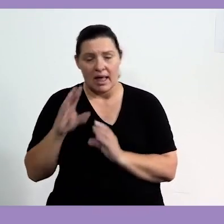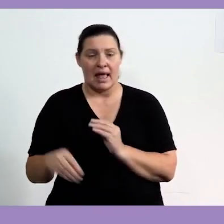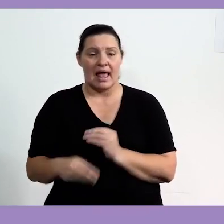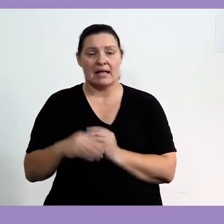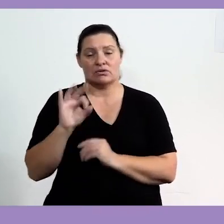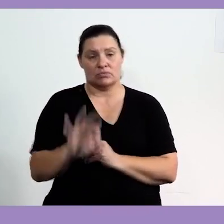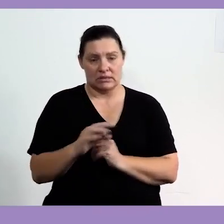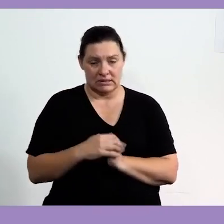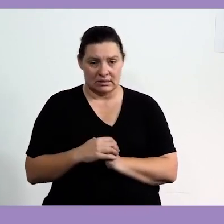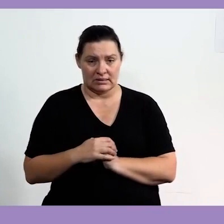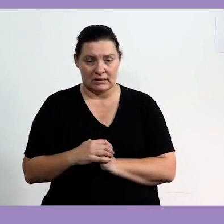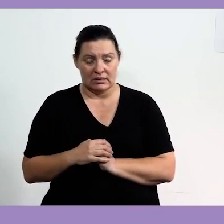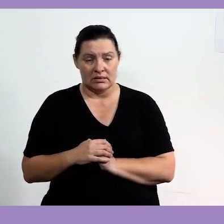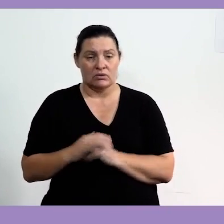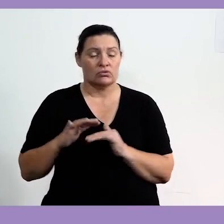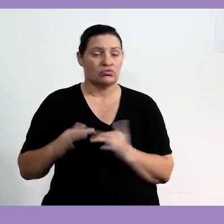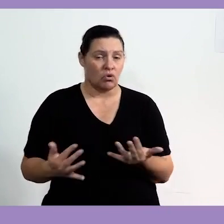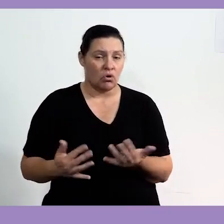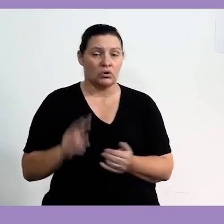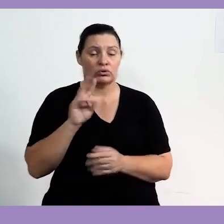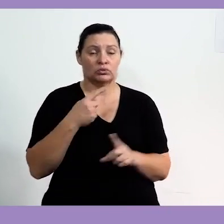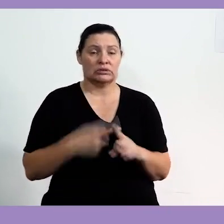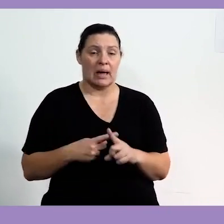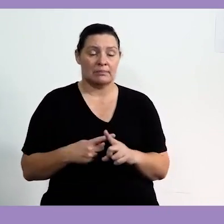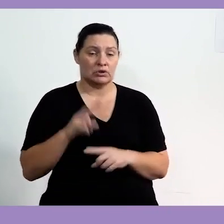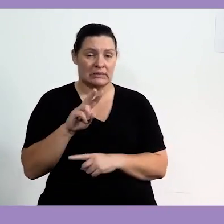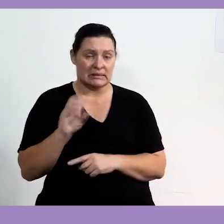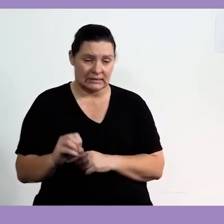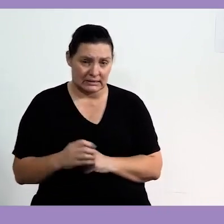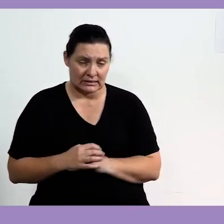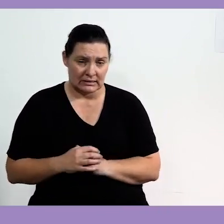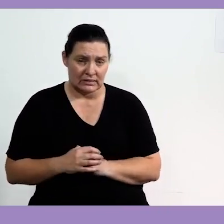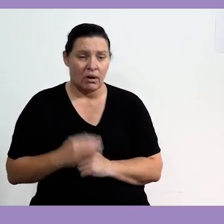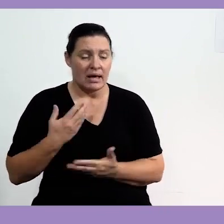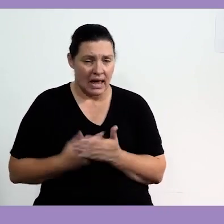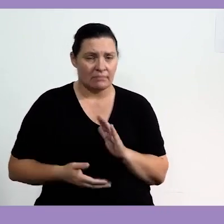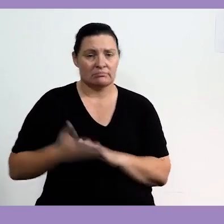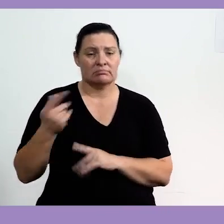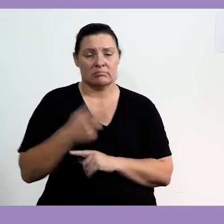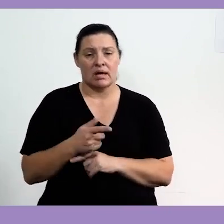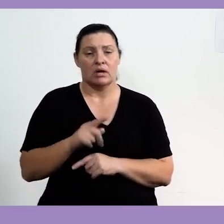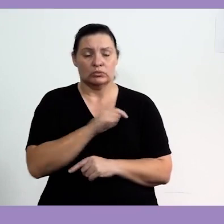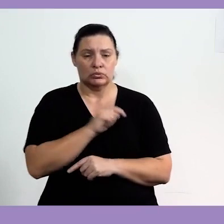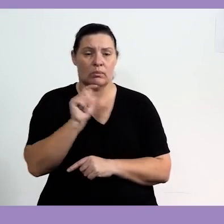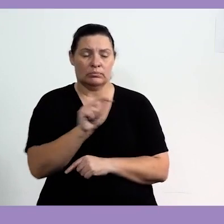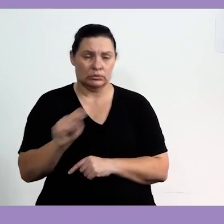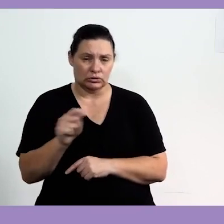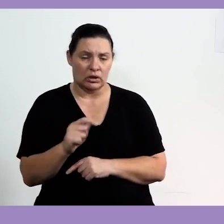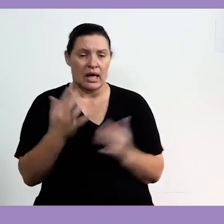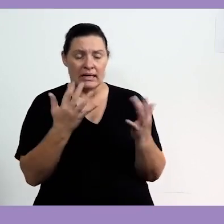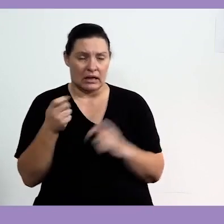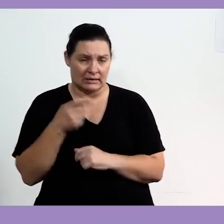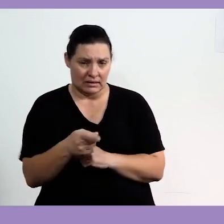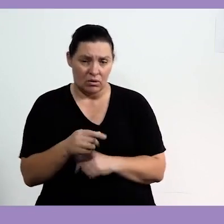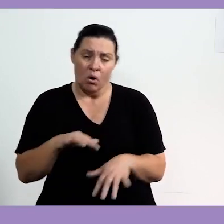I'm going to add 3. So what is 2 times 20? You can now go ahead and actually punch that